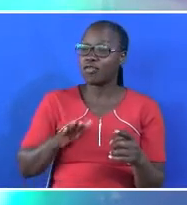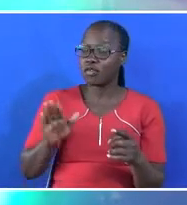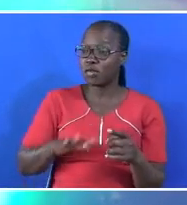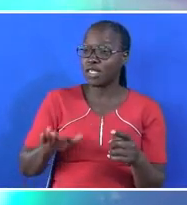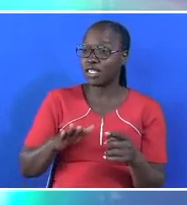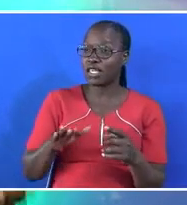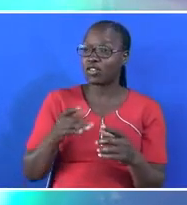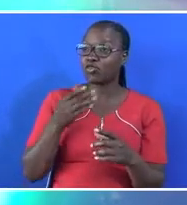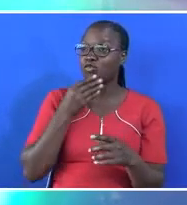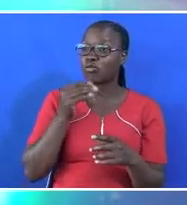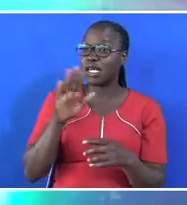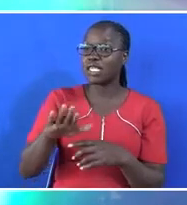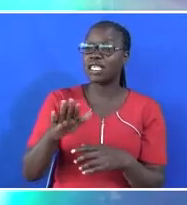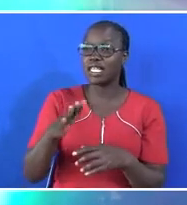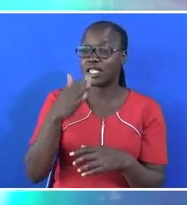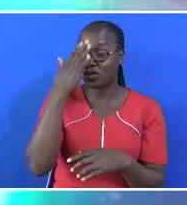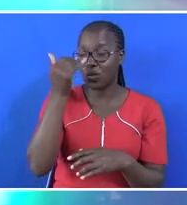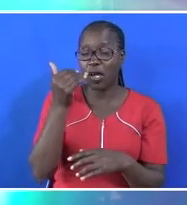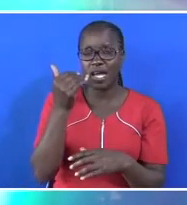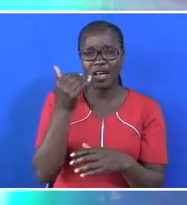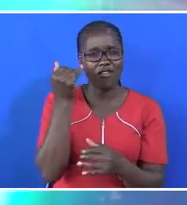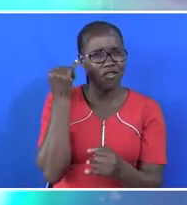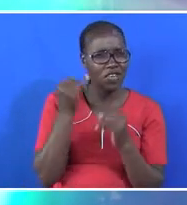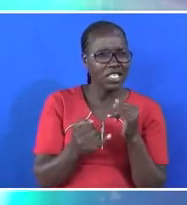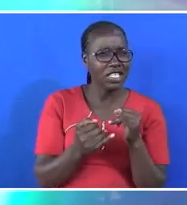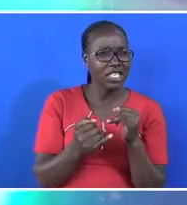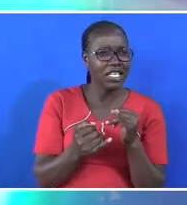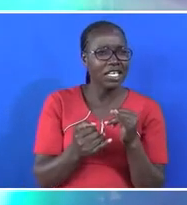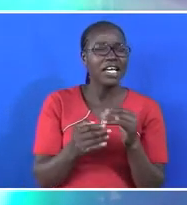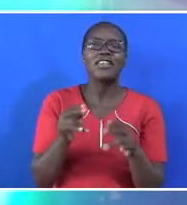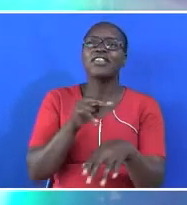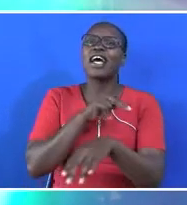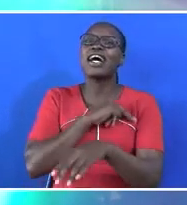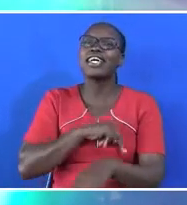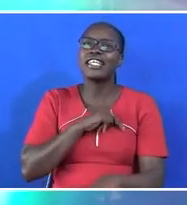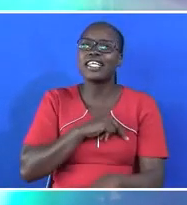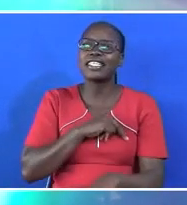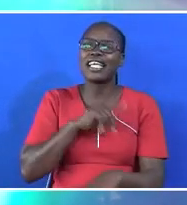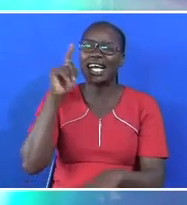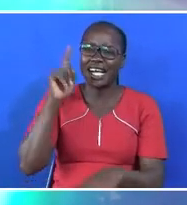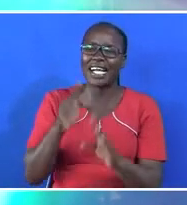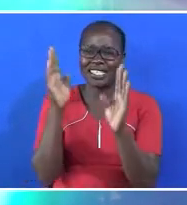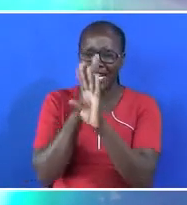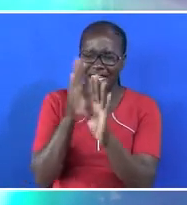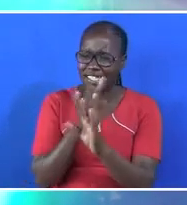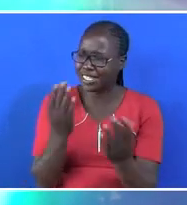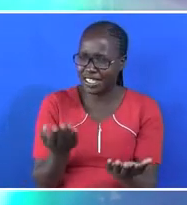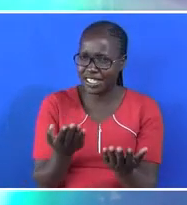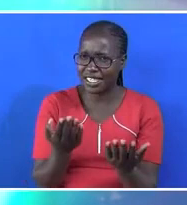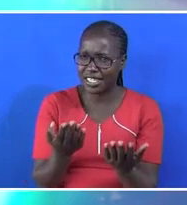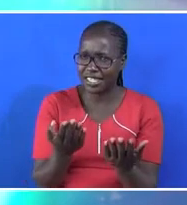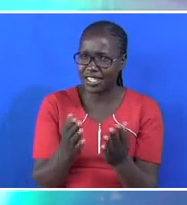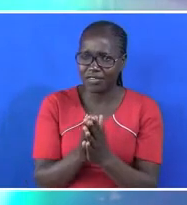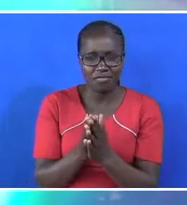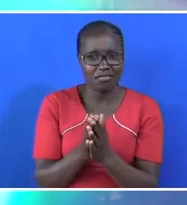the male facility, because eventually, even their nature cannot agree to that